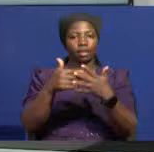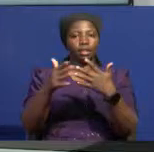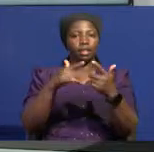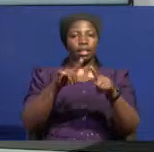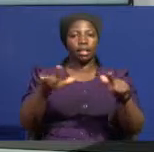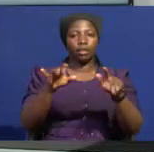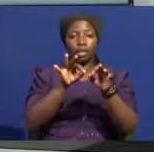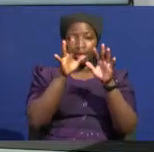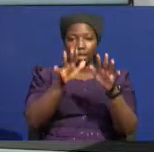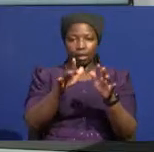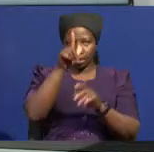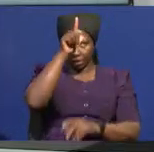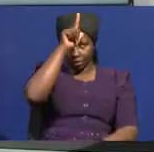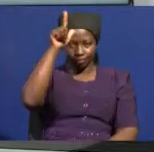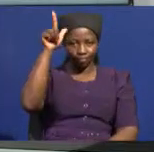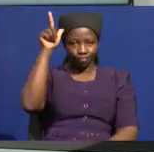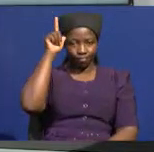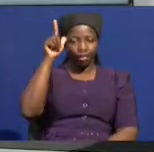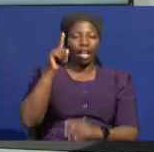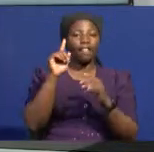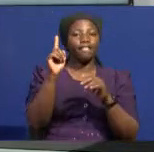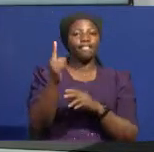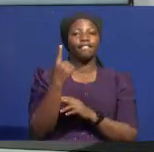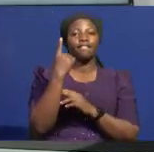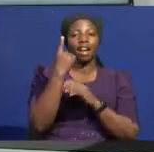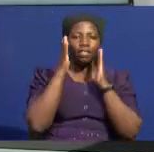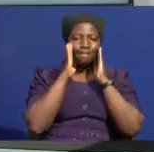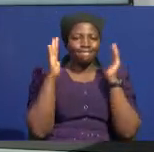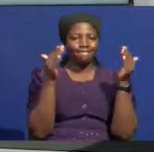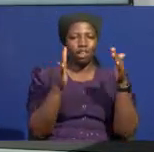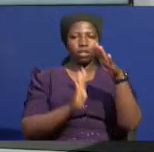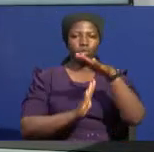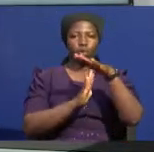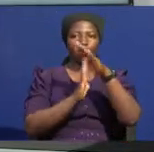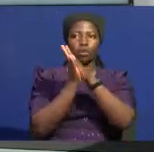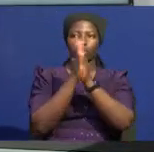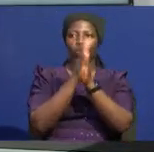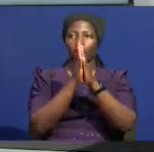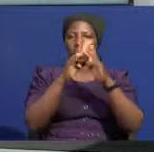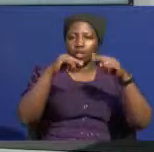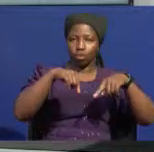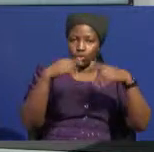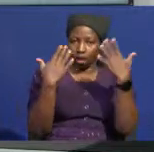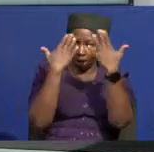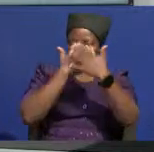tonight's edition is Lucy Wawra. But first, a quick look at the highlights on tonight's bulletin.